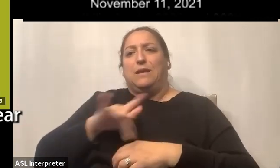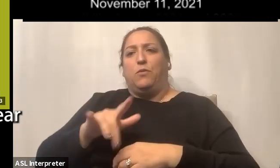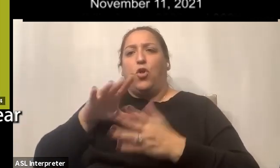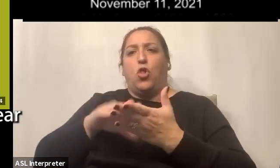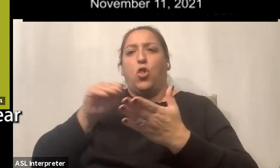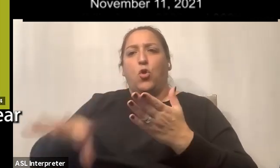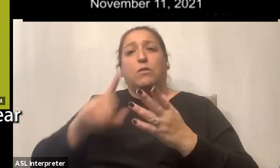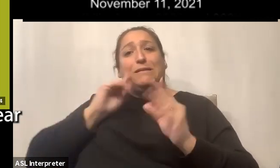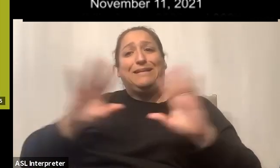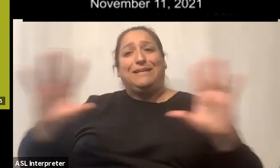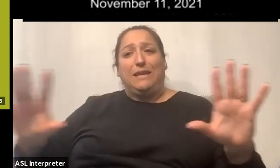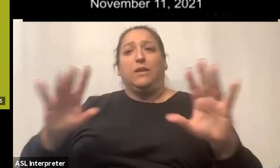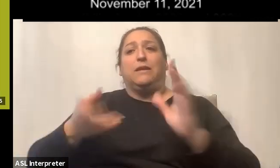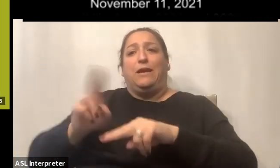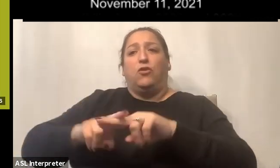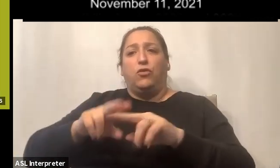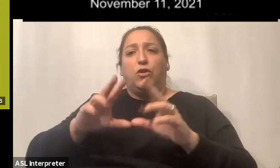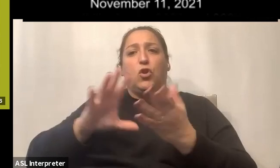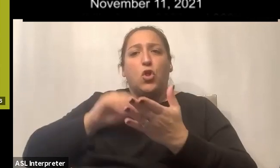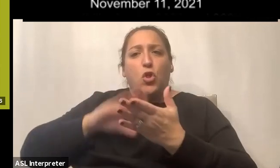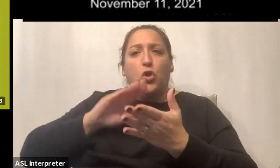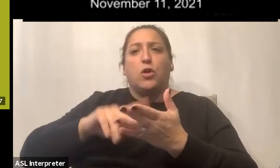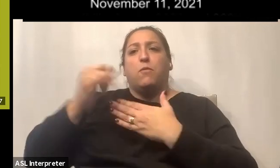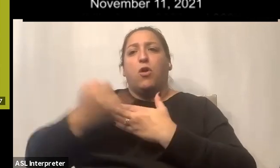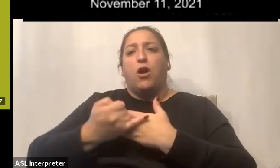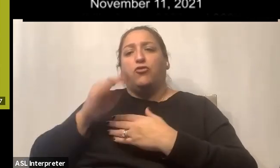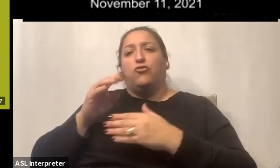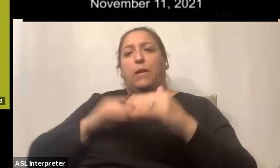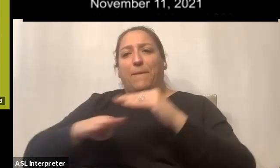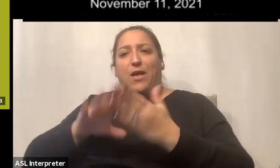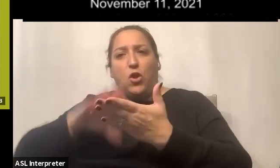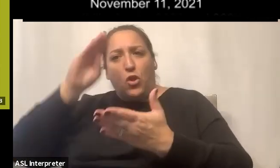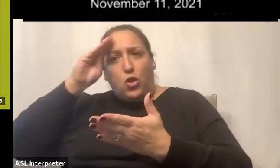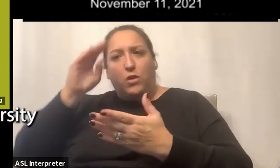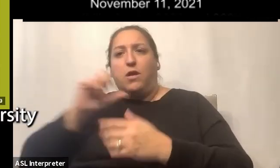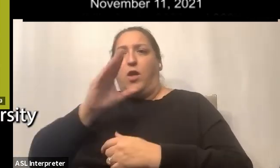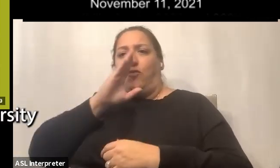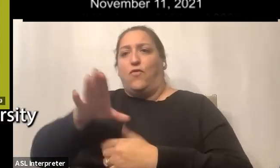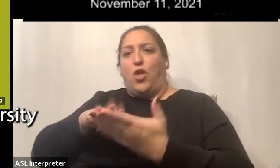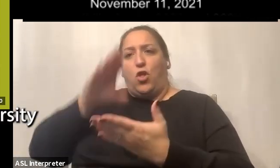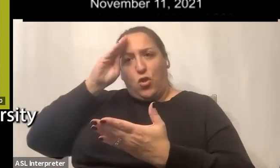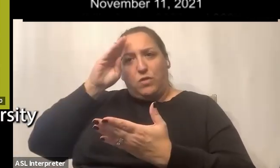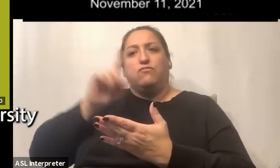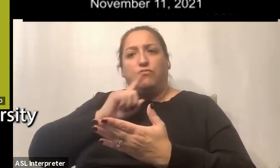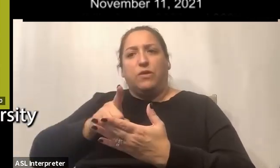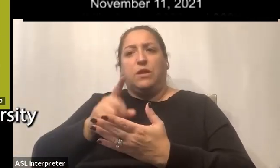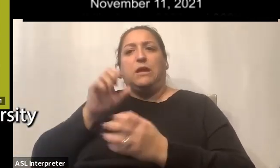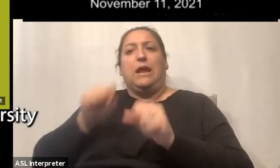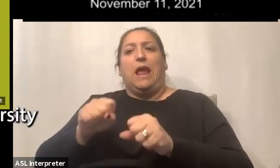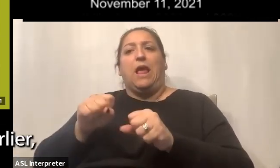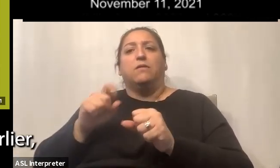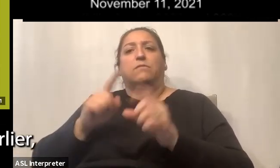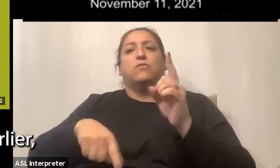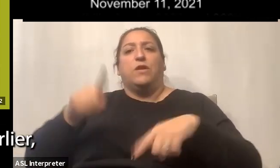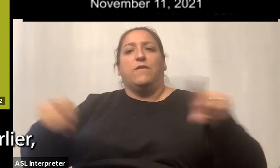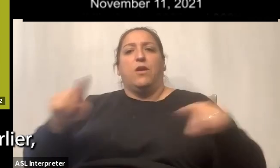that interest-driven learning, project-based learning, and undirected learning seem to suit the greater diversity of neural types that we know now